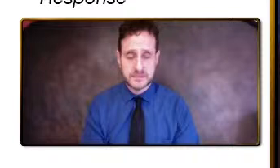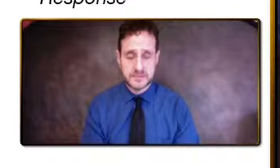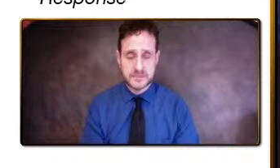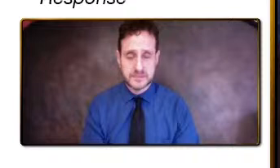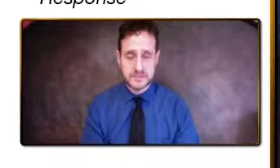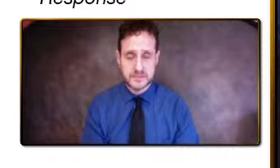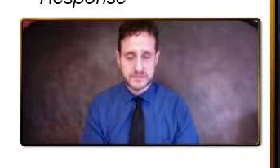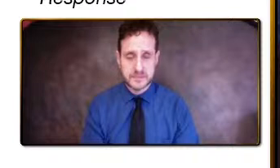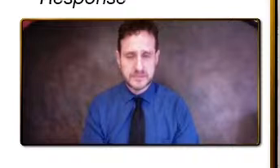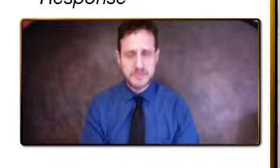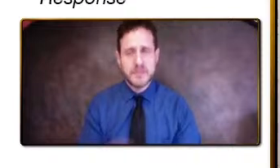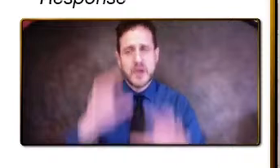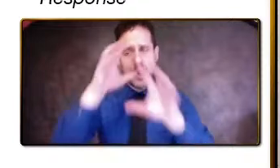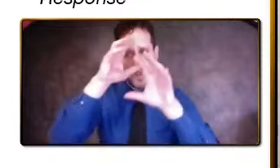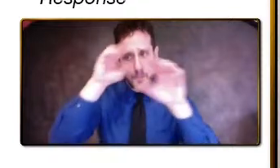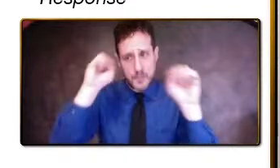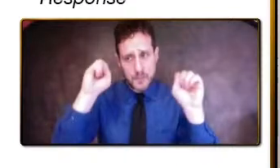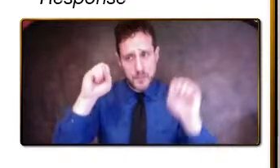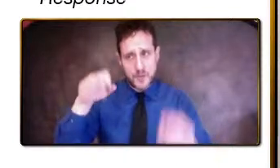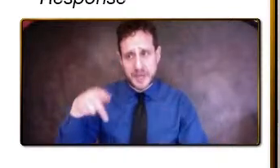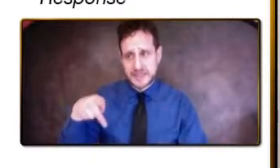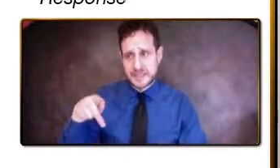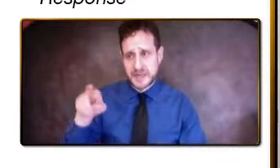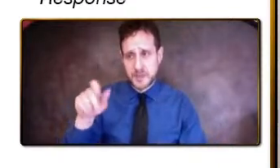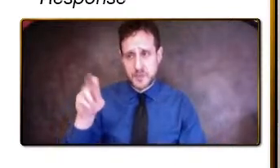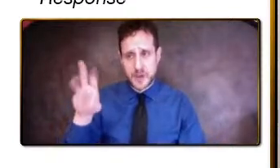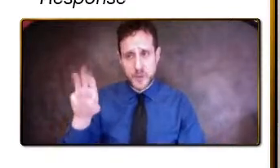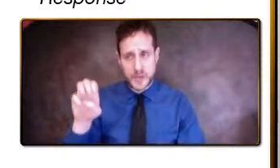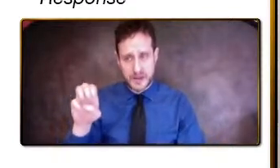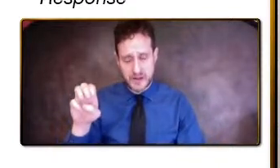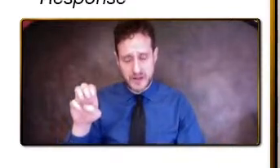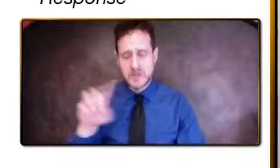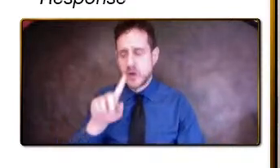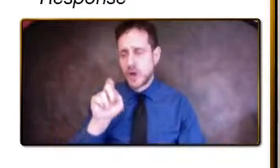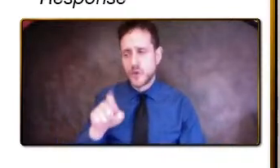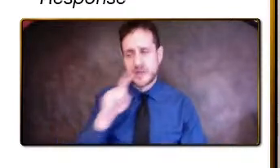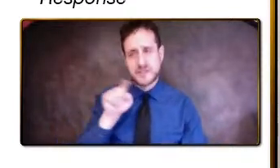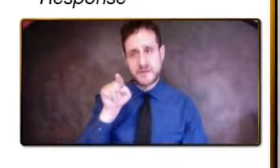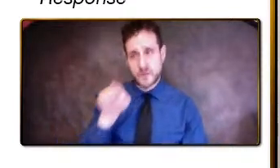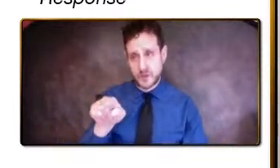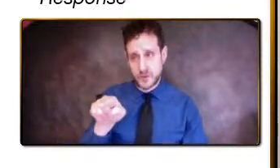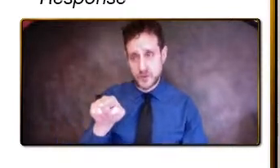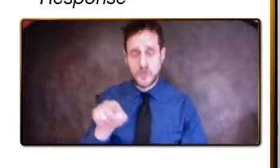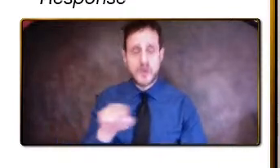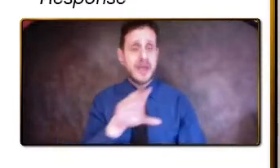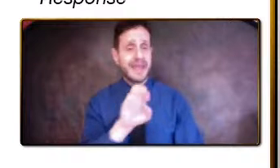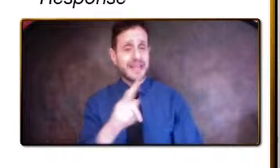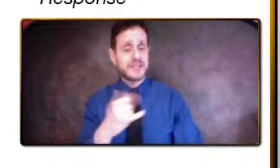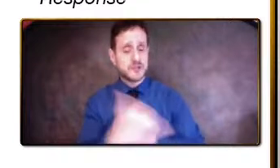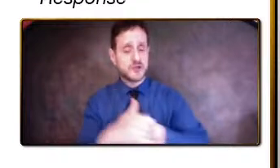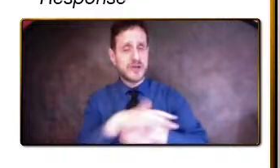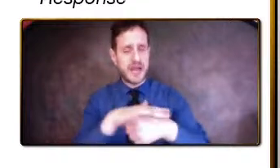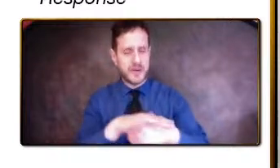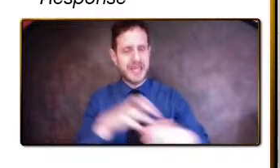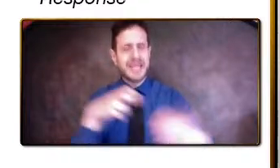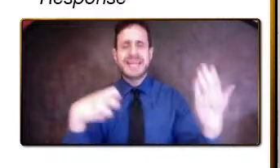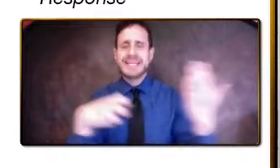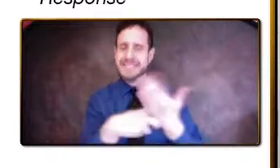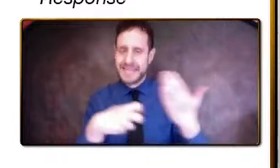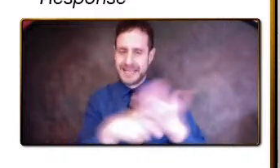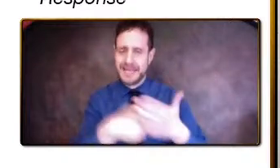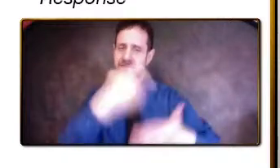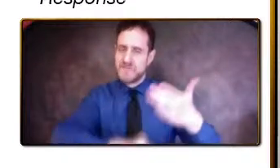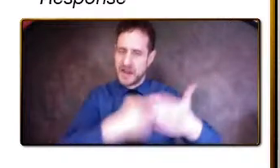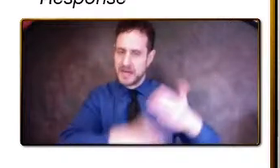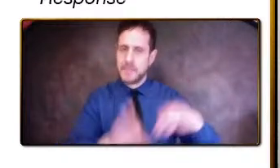President Preckwinkle, this question is for you from Mariano. Is the county issuing citations for businesses not following mitigation